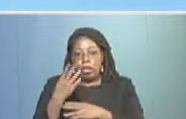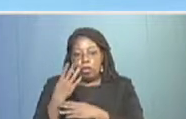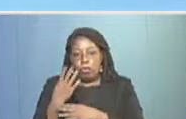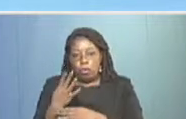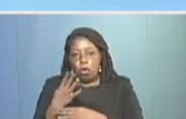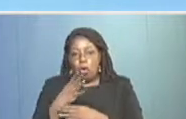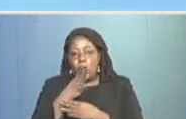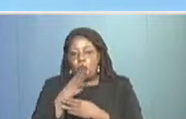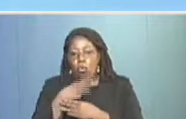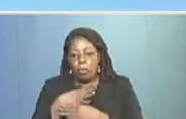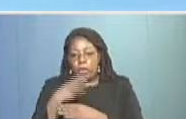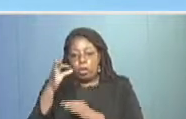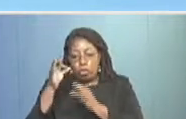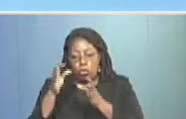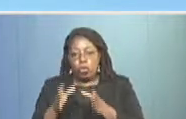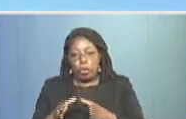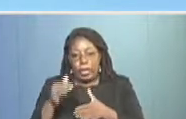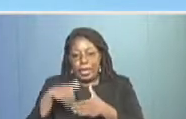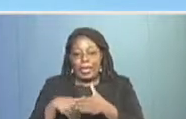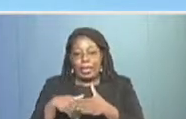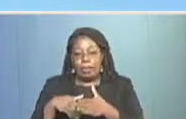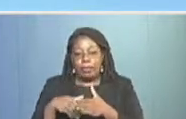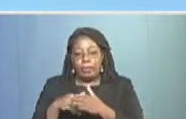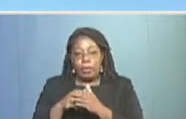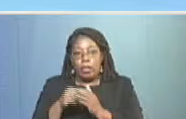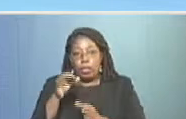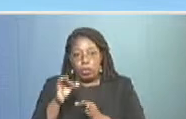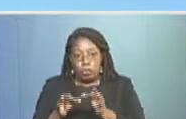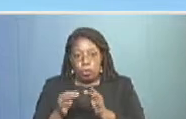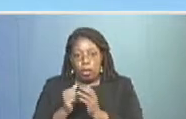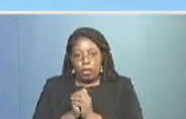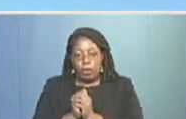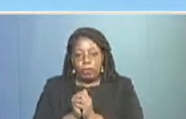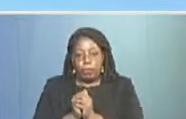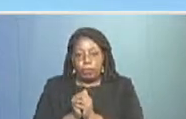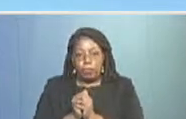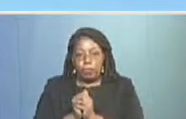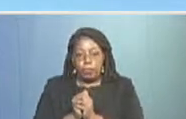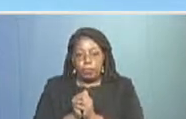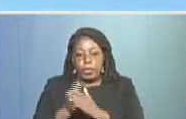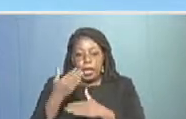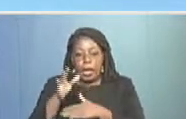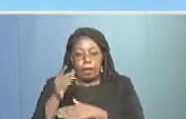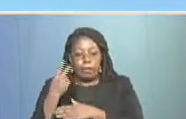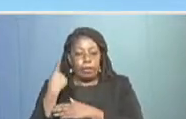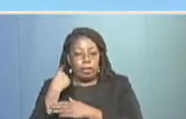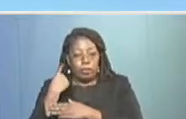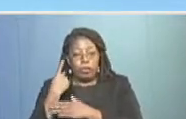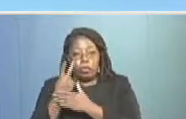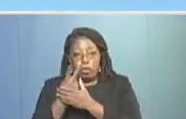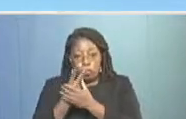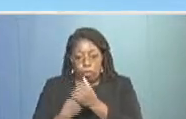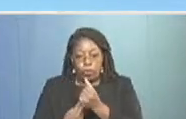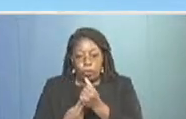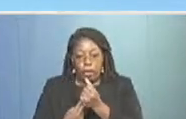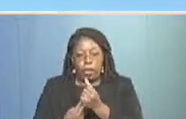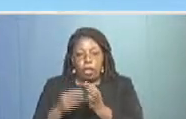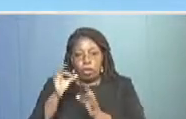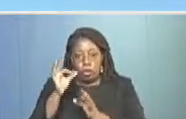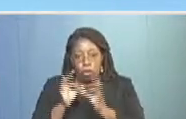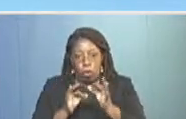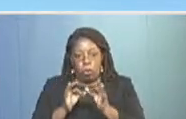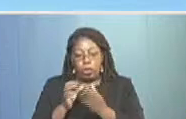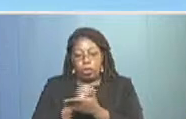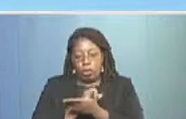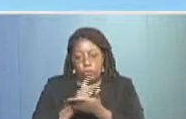and alternate juror during the trial. Coakley appealed on similar grounds, and after hearing from both sides, the court agreed. The